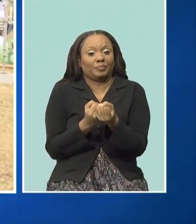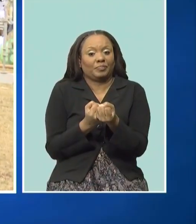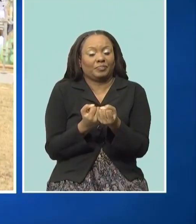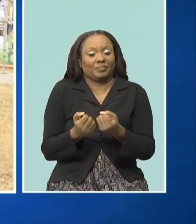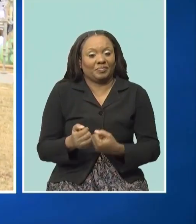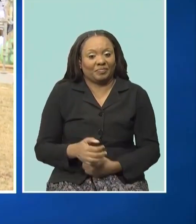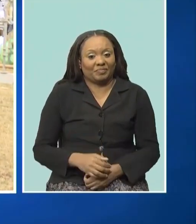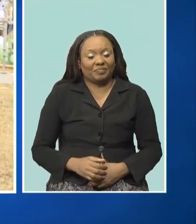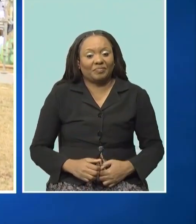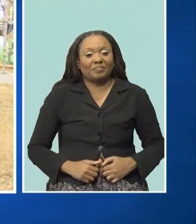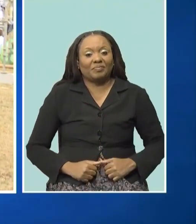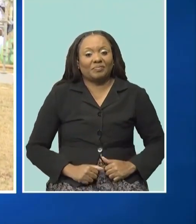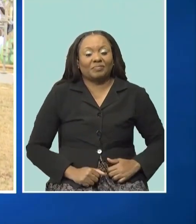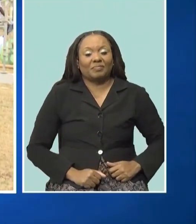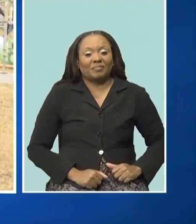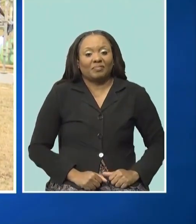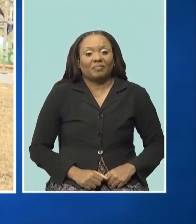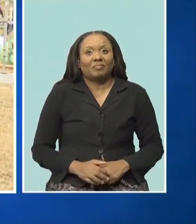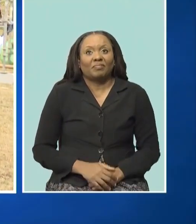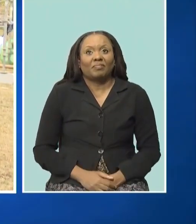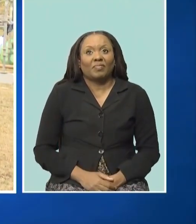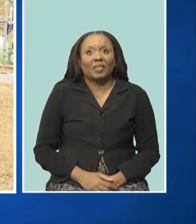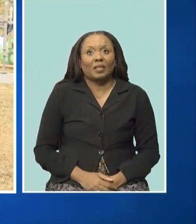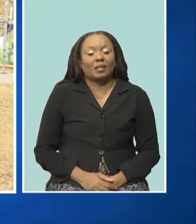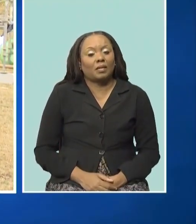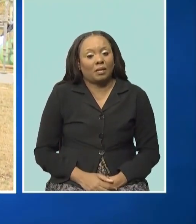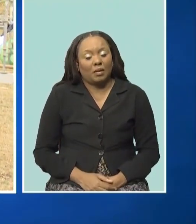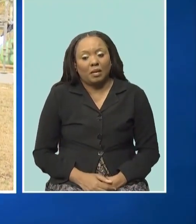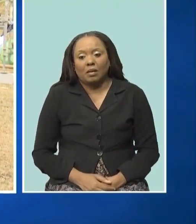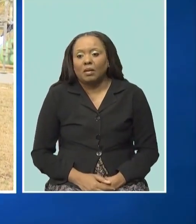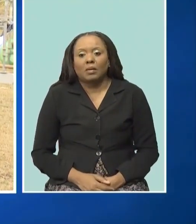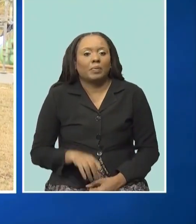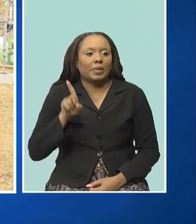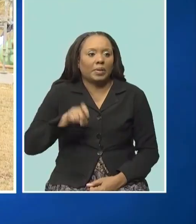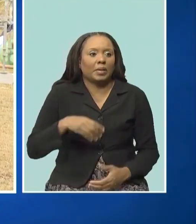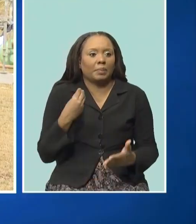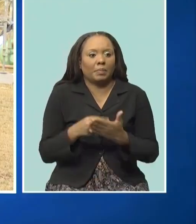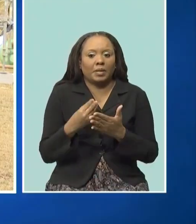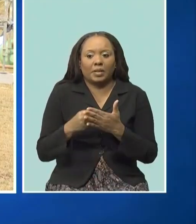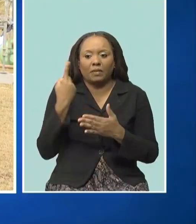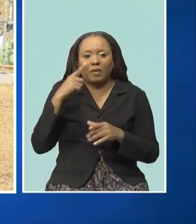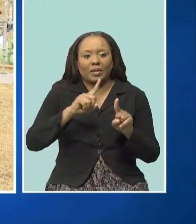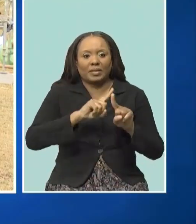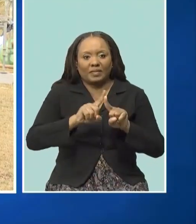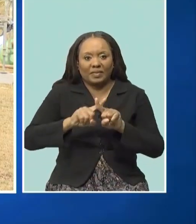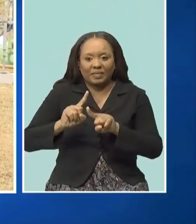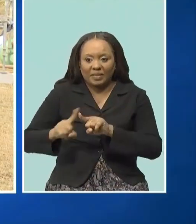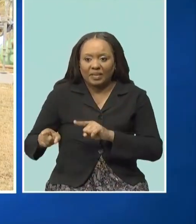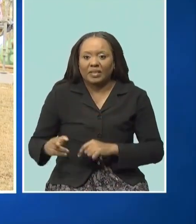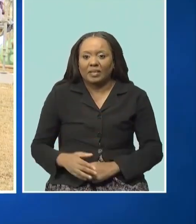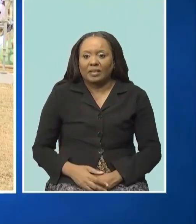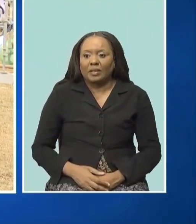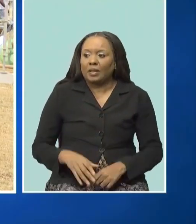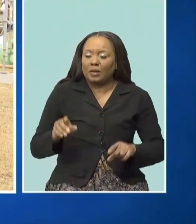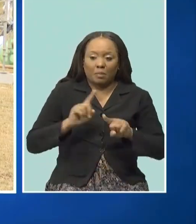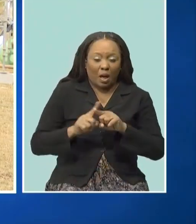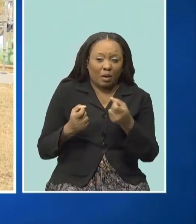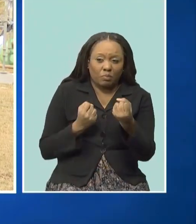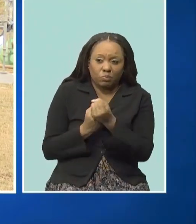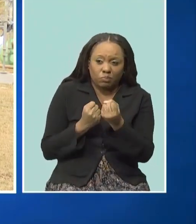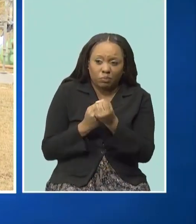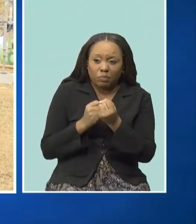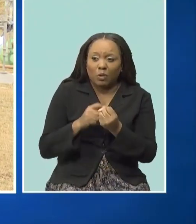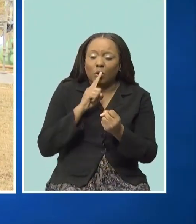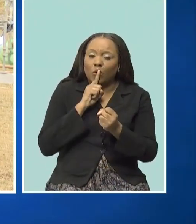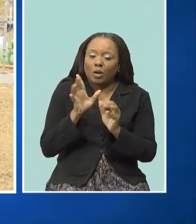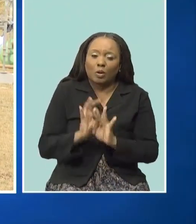are, you got to pull your pocket for a lot of things. Some things we would have done that, but the sponsorship is very, very,